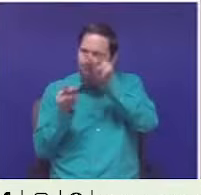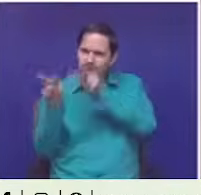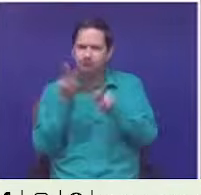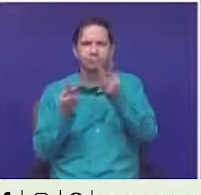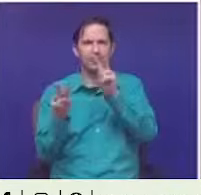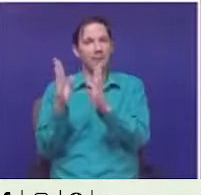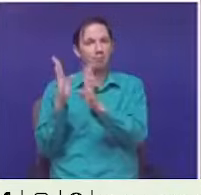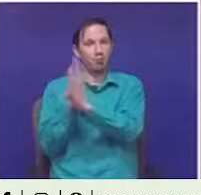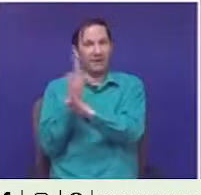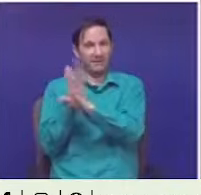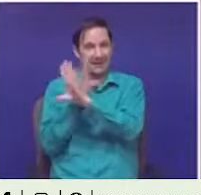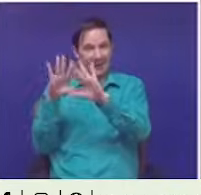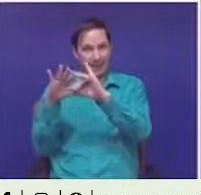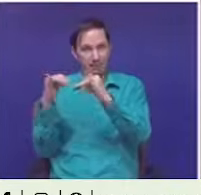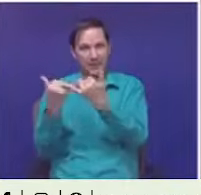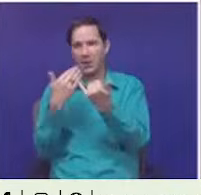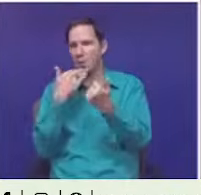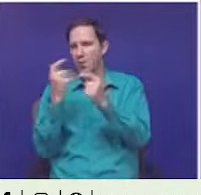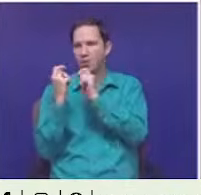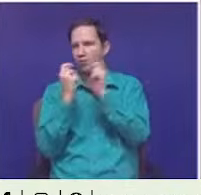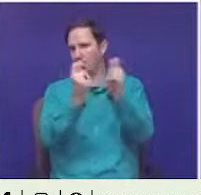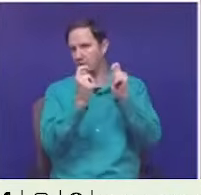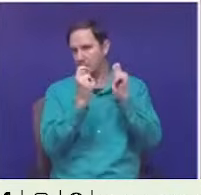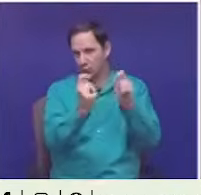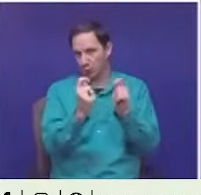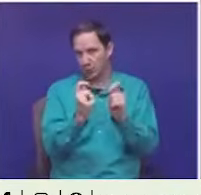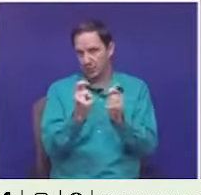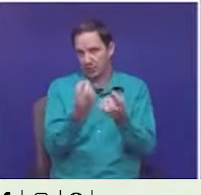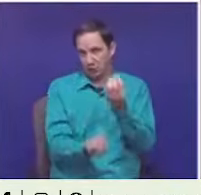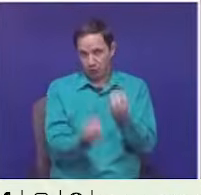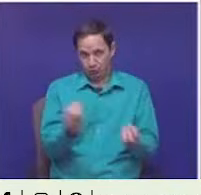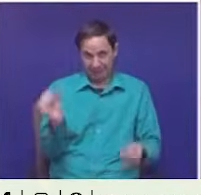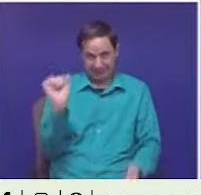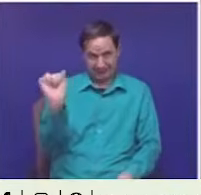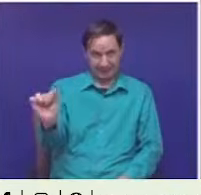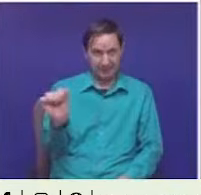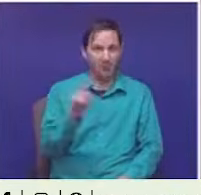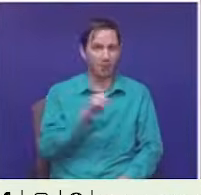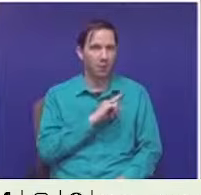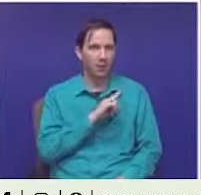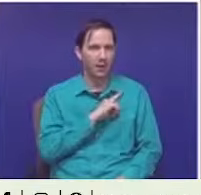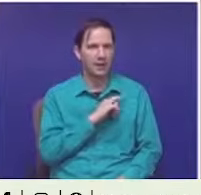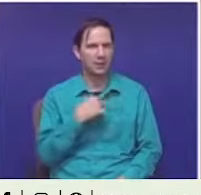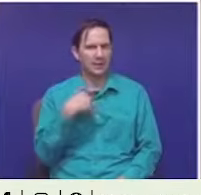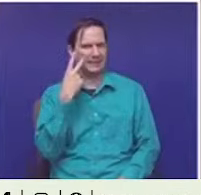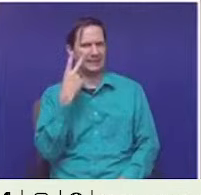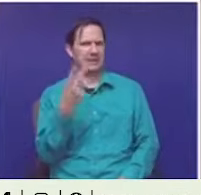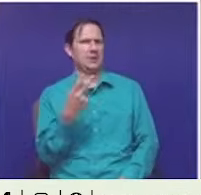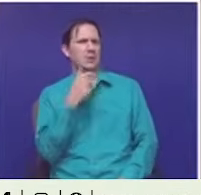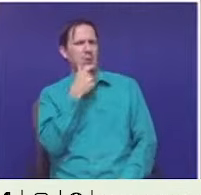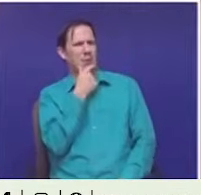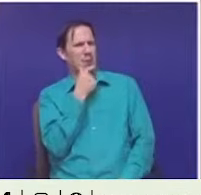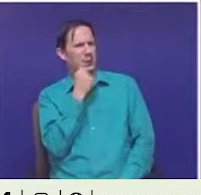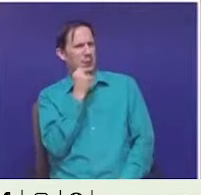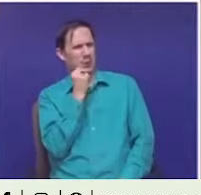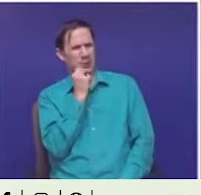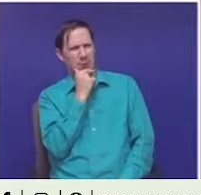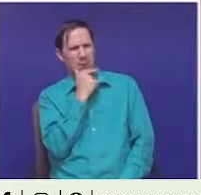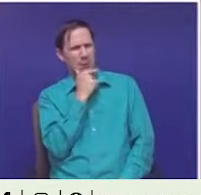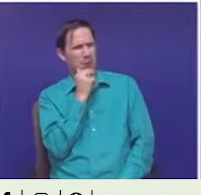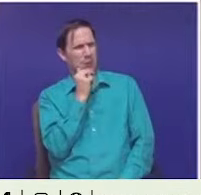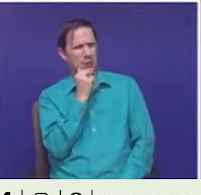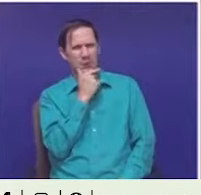providers in particular who ferry their children to school. Because some of the things that we are seeing are really, really disheartening